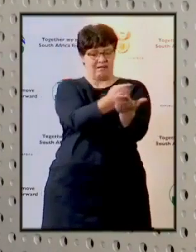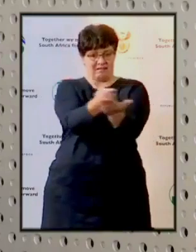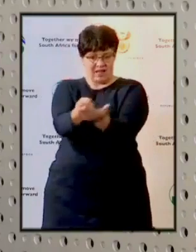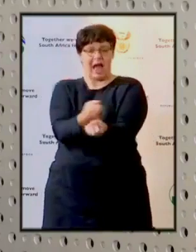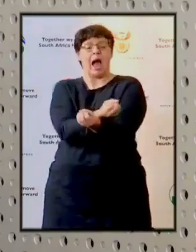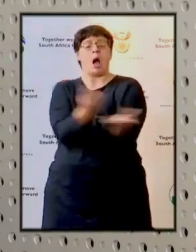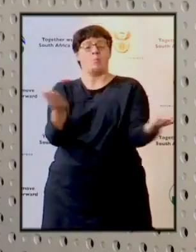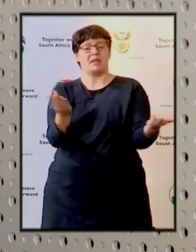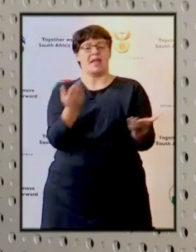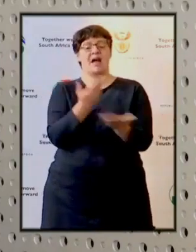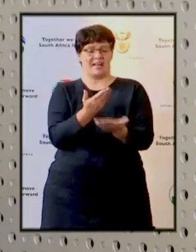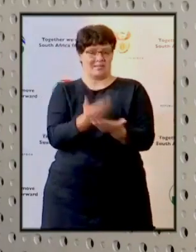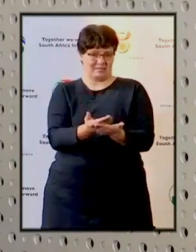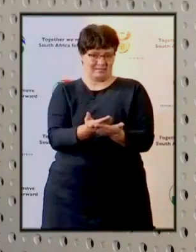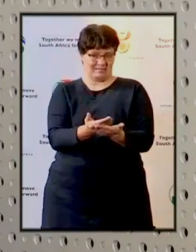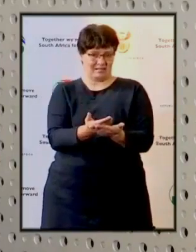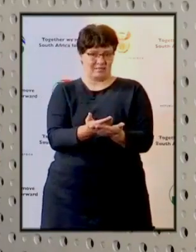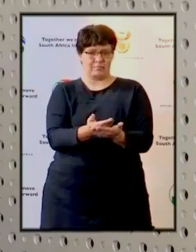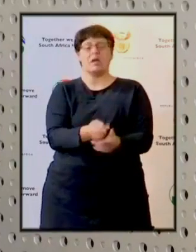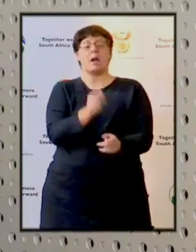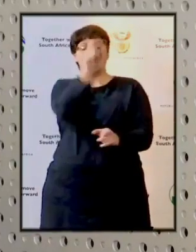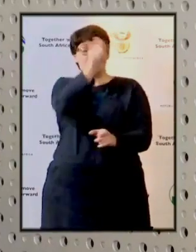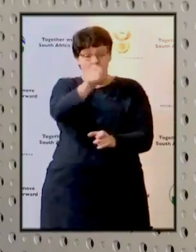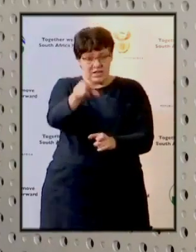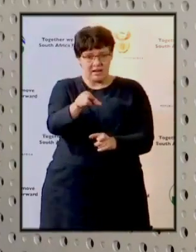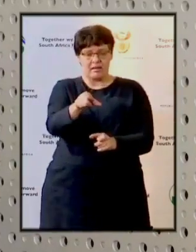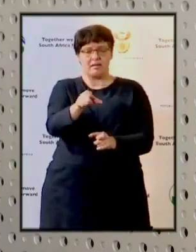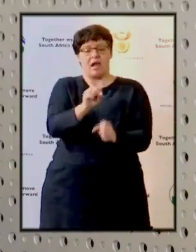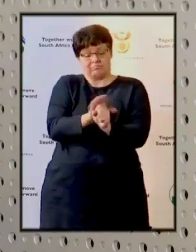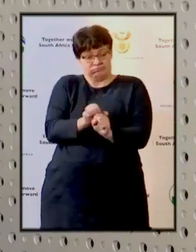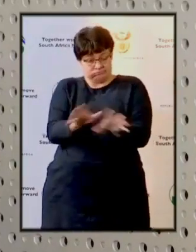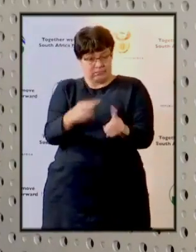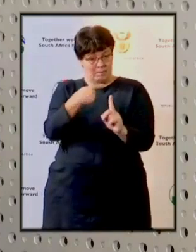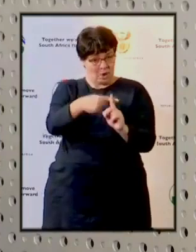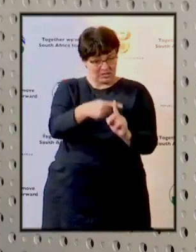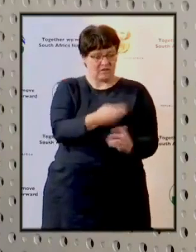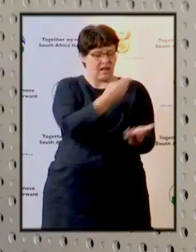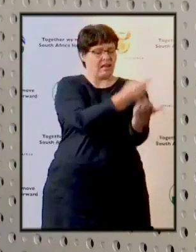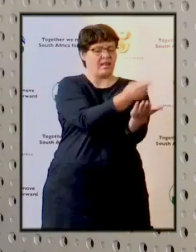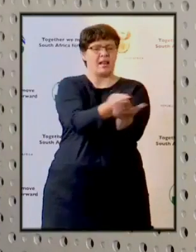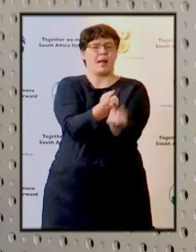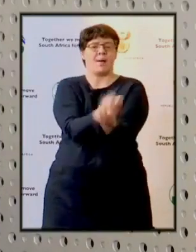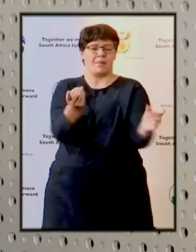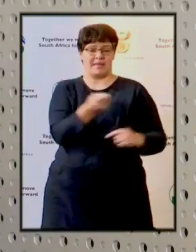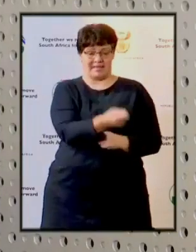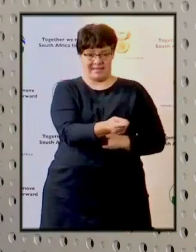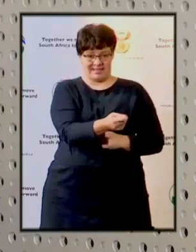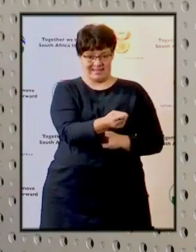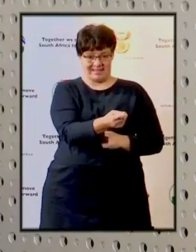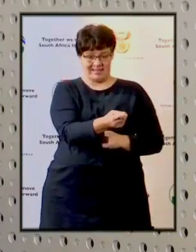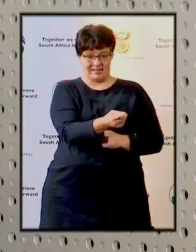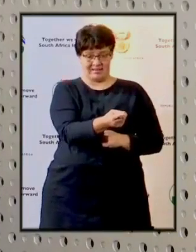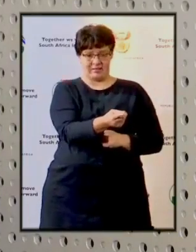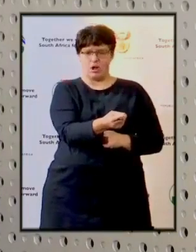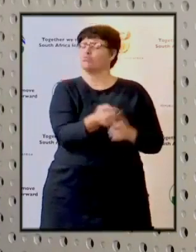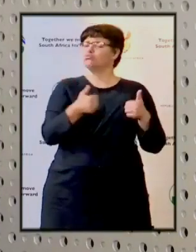see how many of those beds are being used by people who are COVID positive. And if that level is